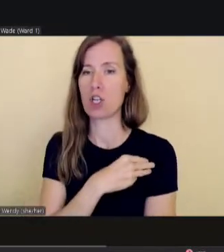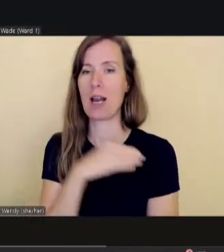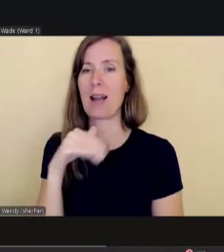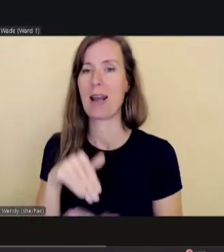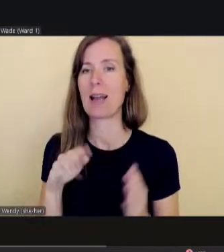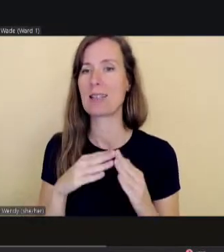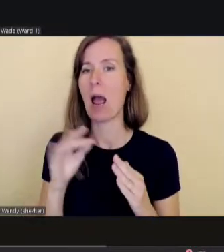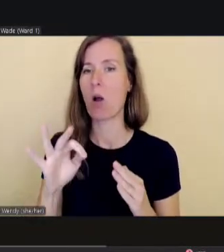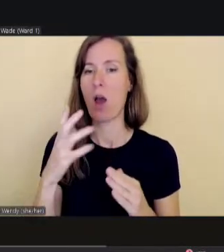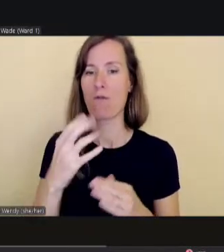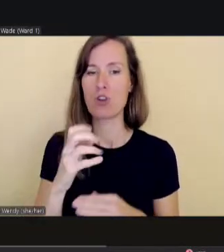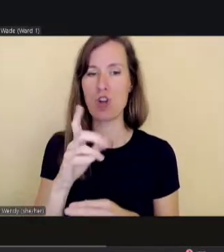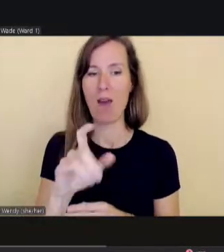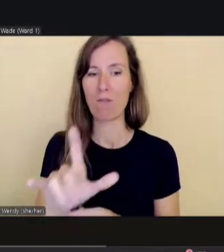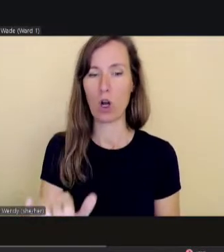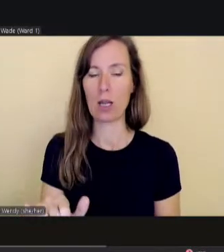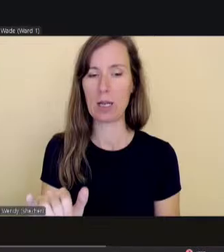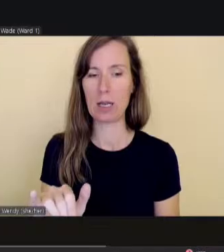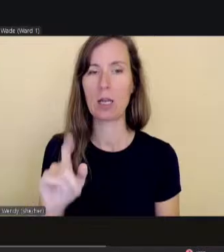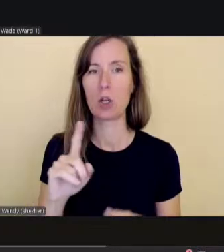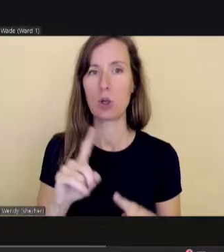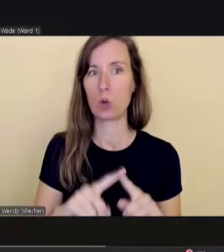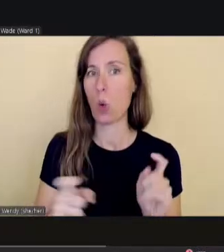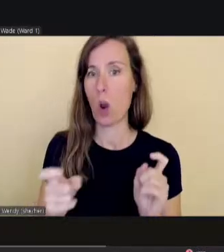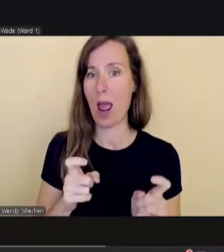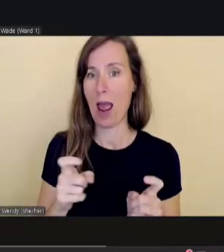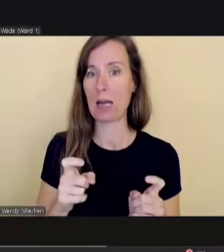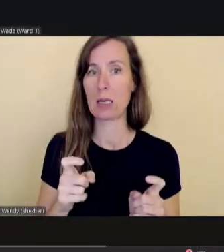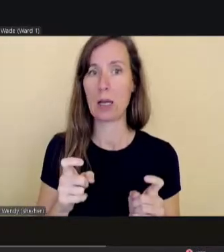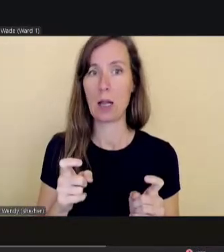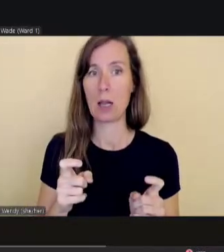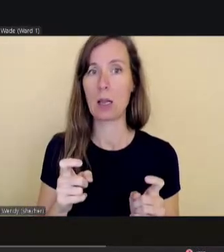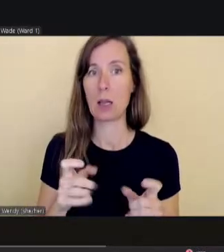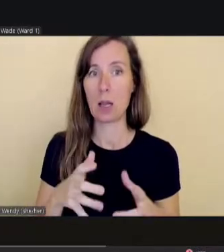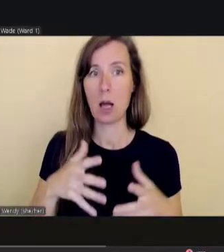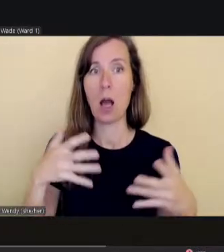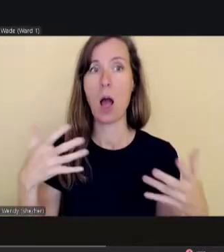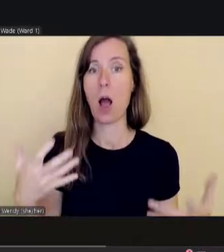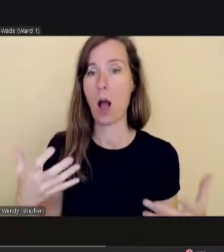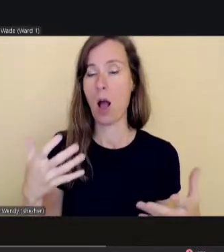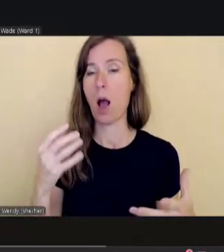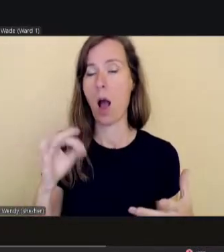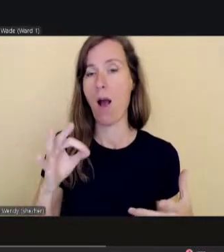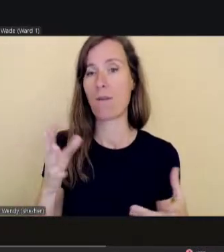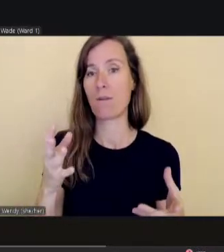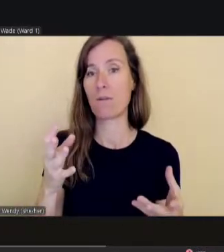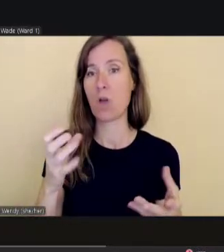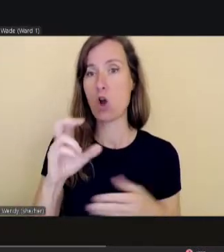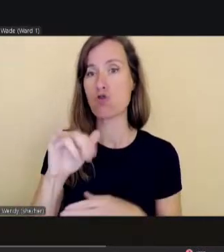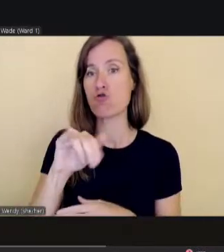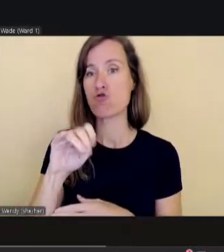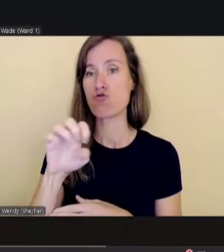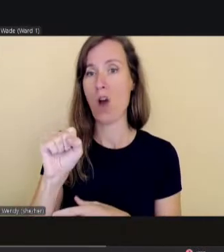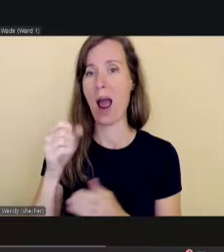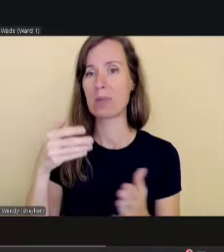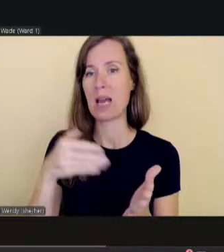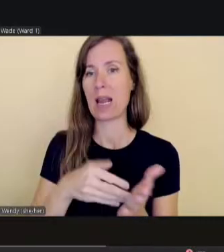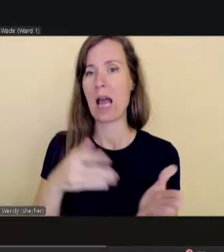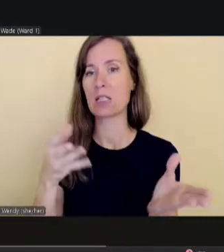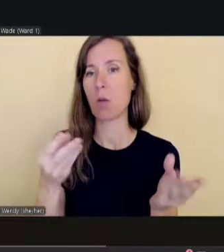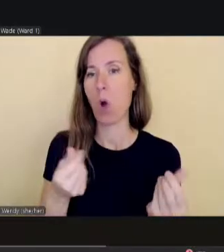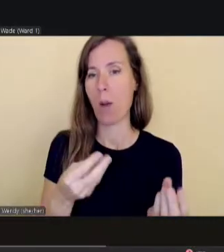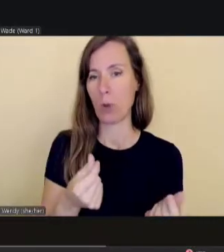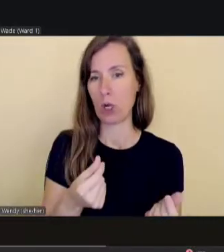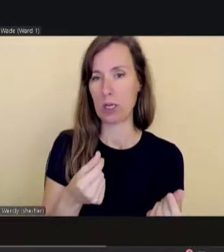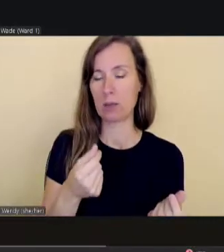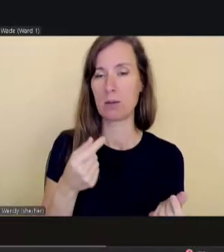handle a significant portion of the crimes against property, our property crimes. So your theft from